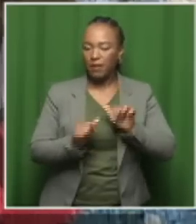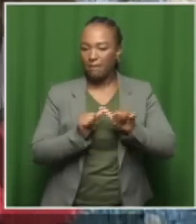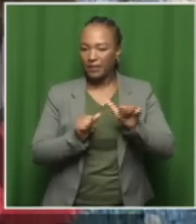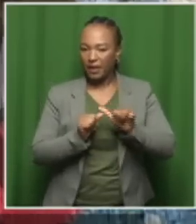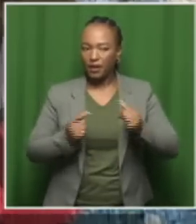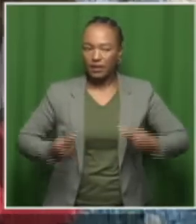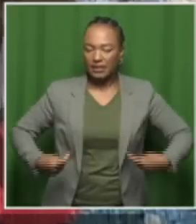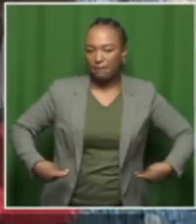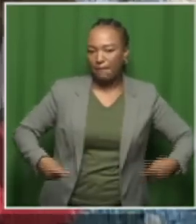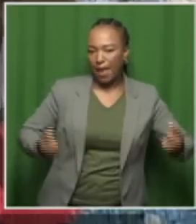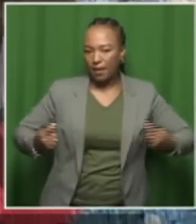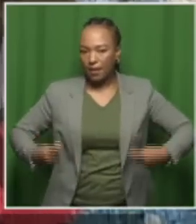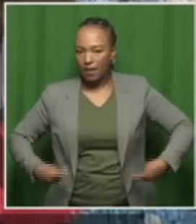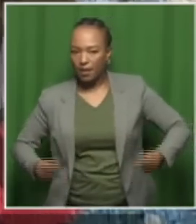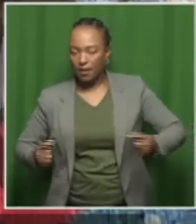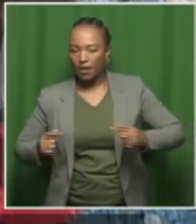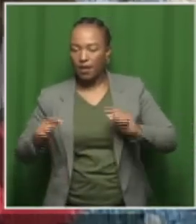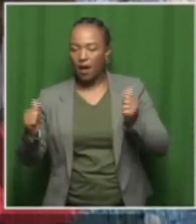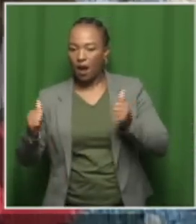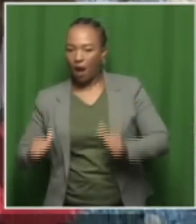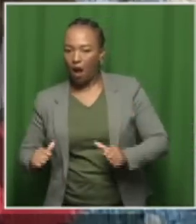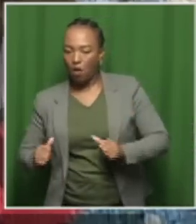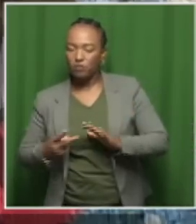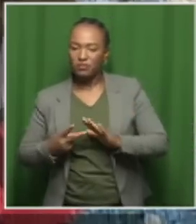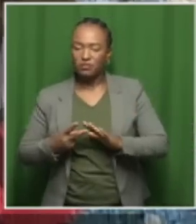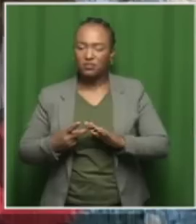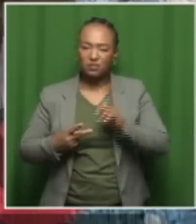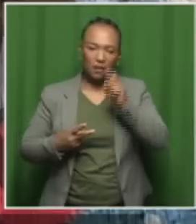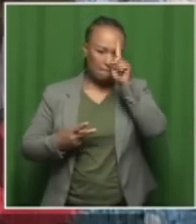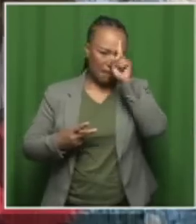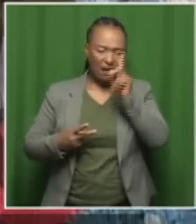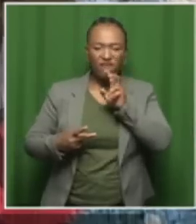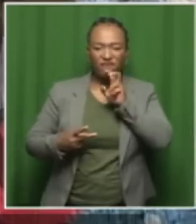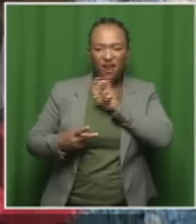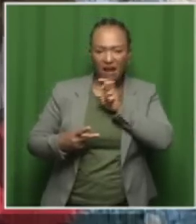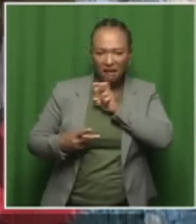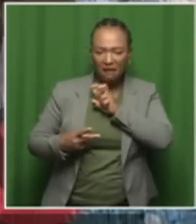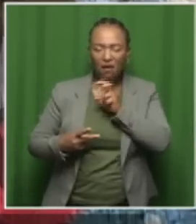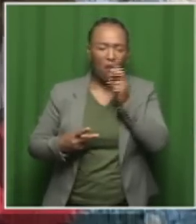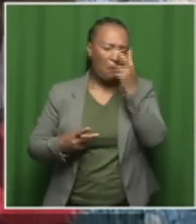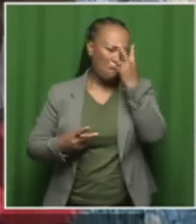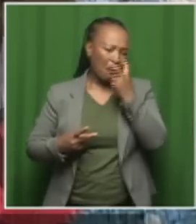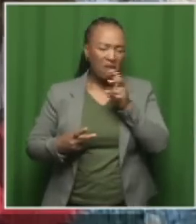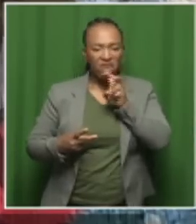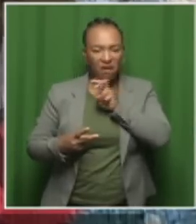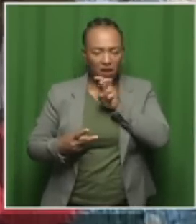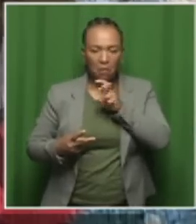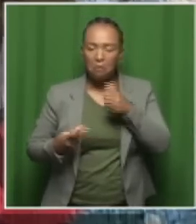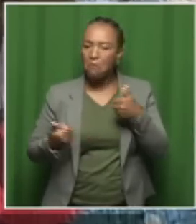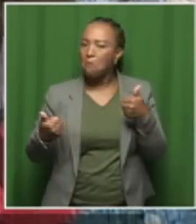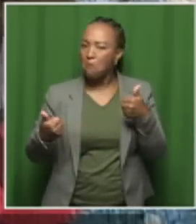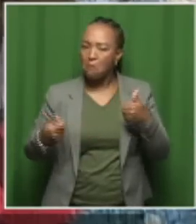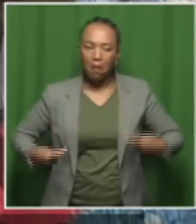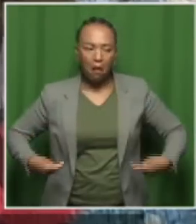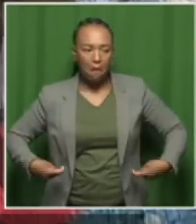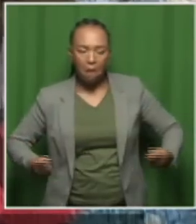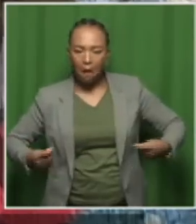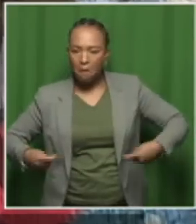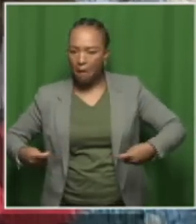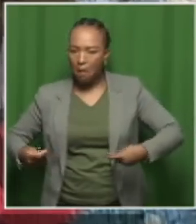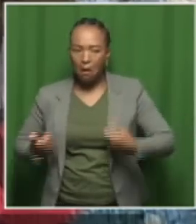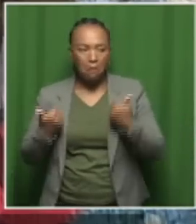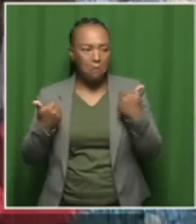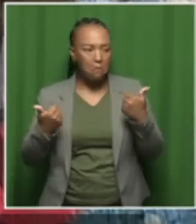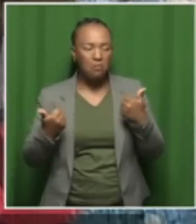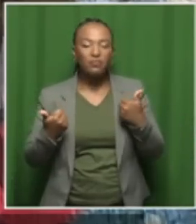patterns. By all accounts, also Black Friday was quite strong. So, we are holding our thumbs now